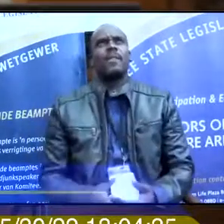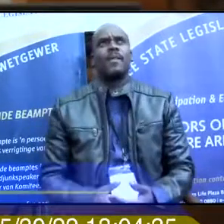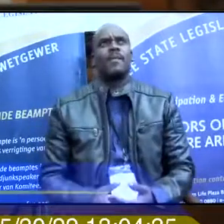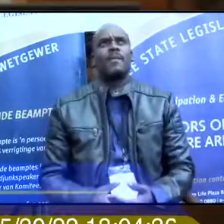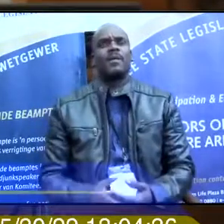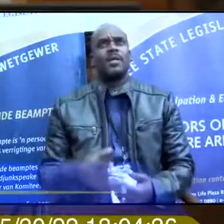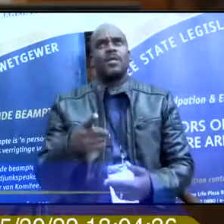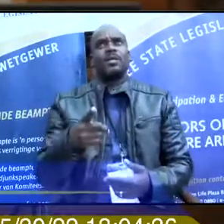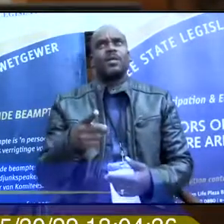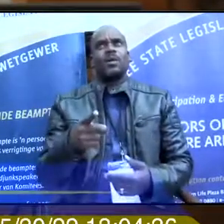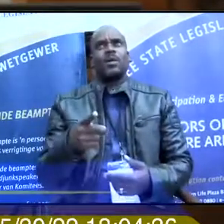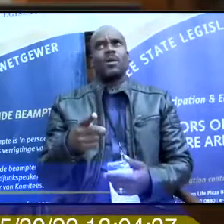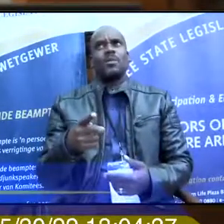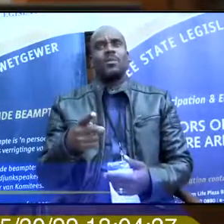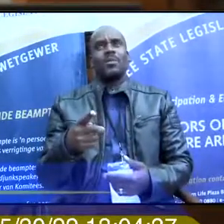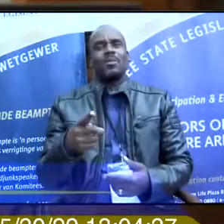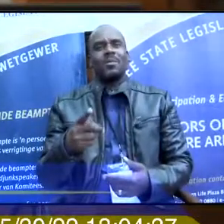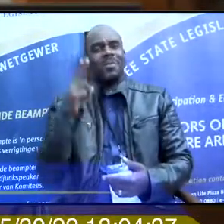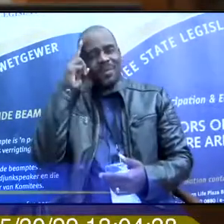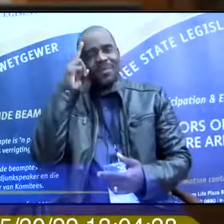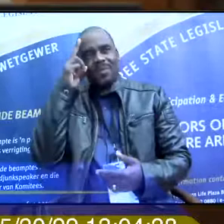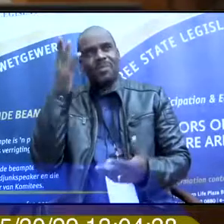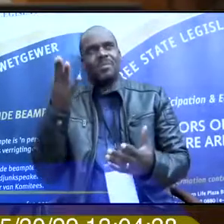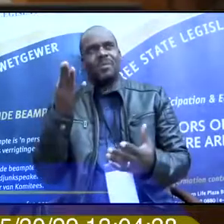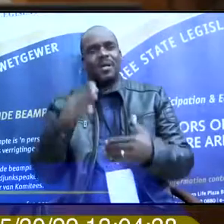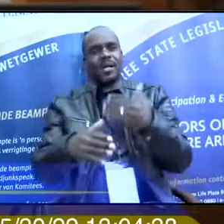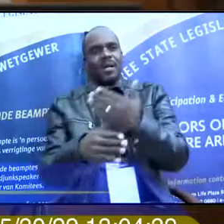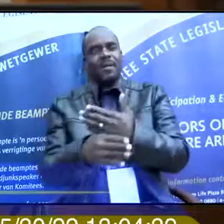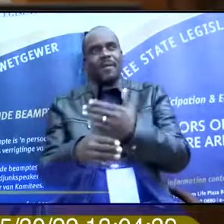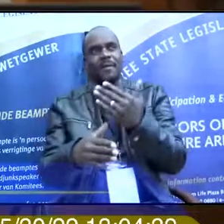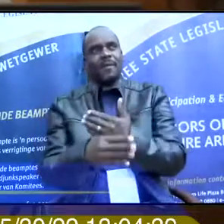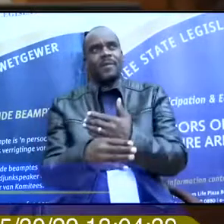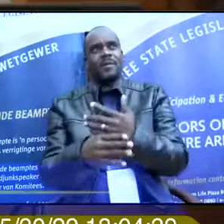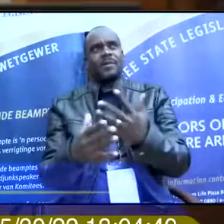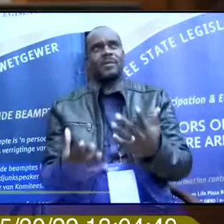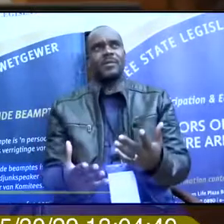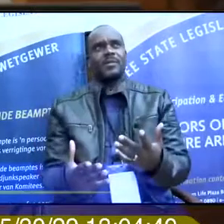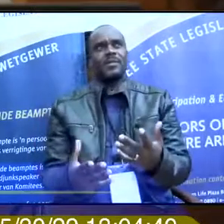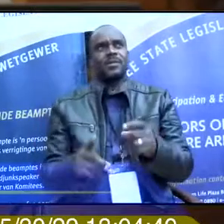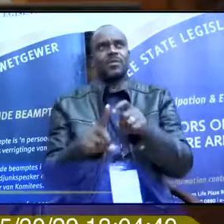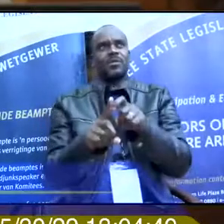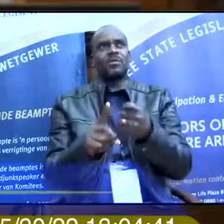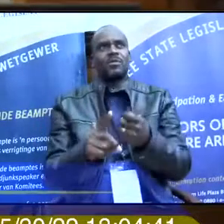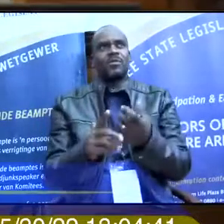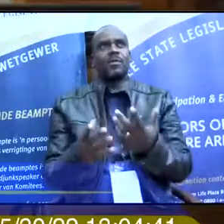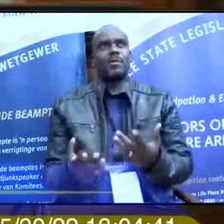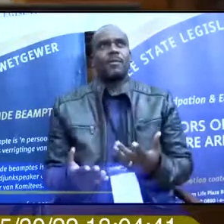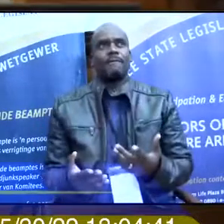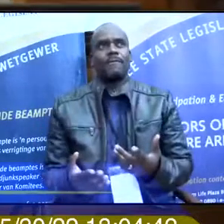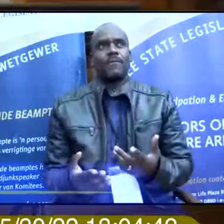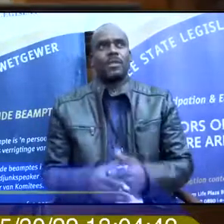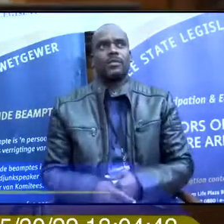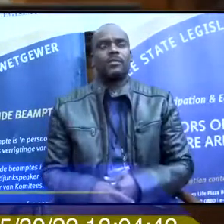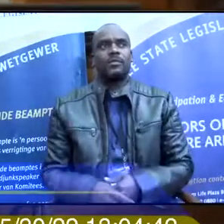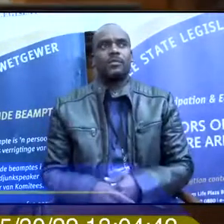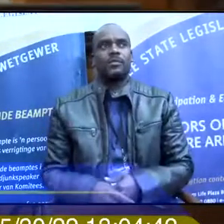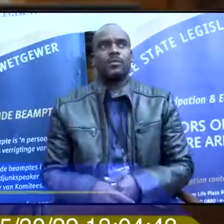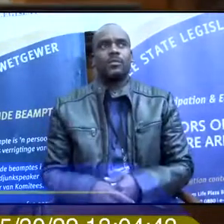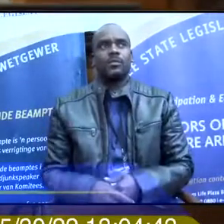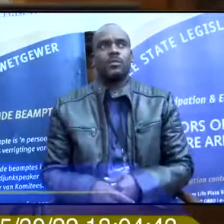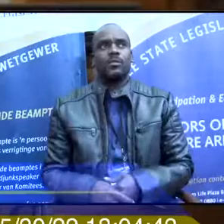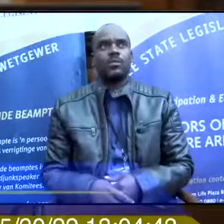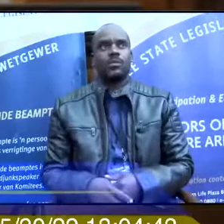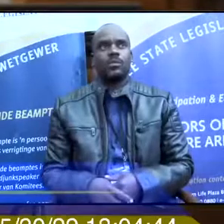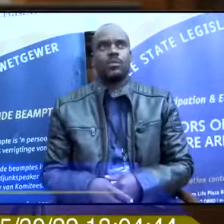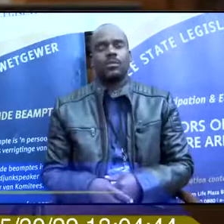suggested that employers who didn't benefit from this scheme were about 28 percent of them in the